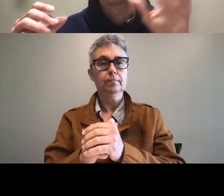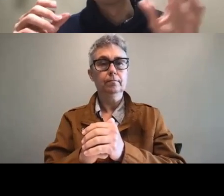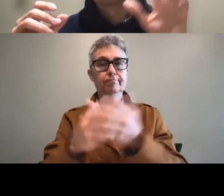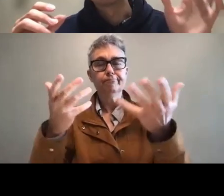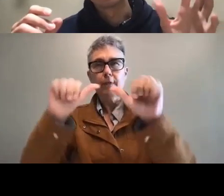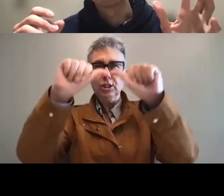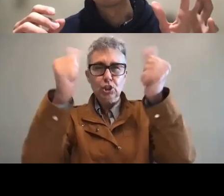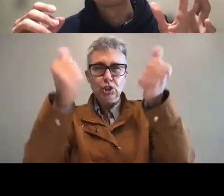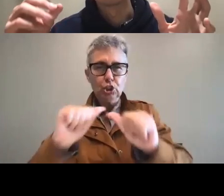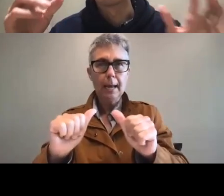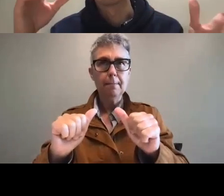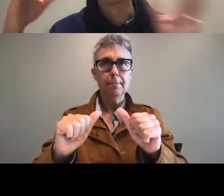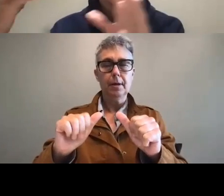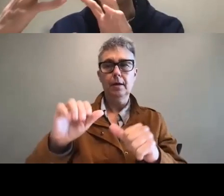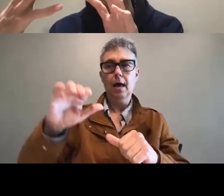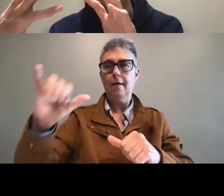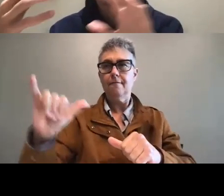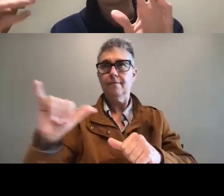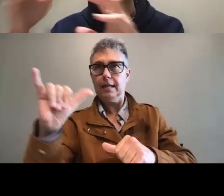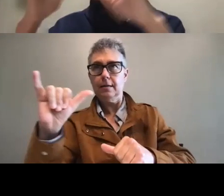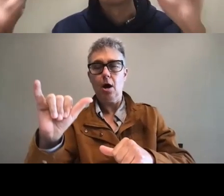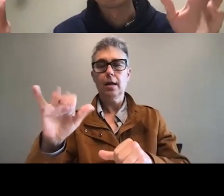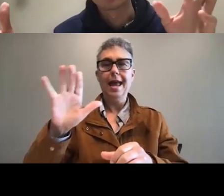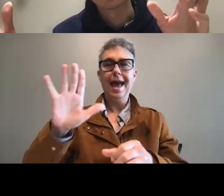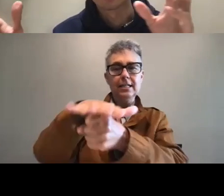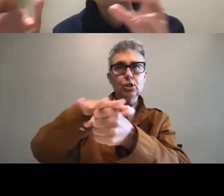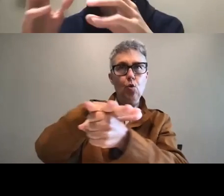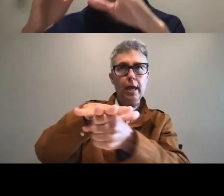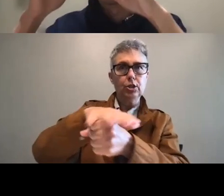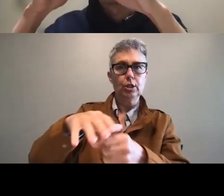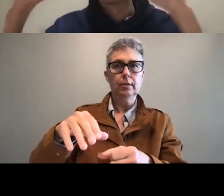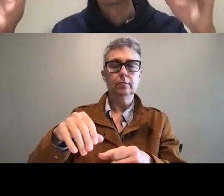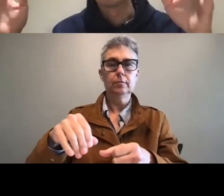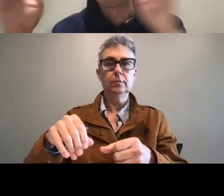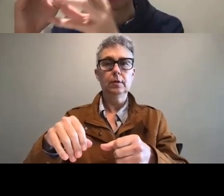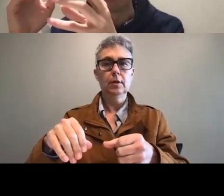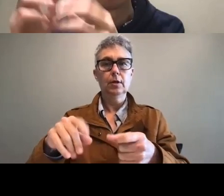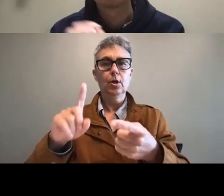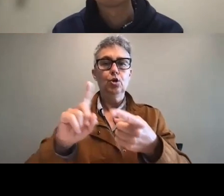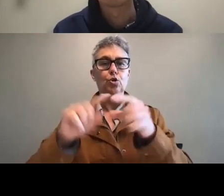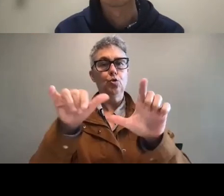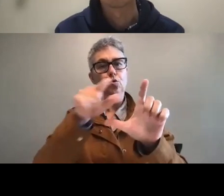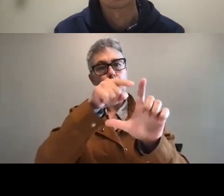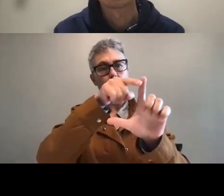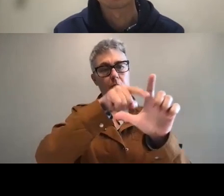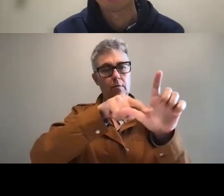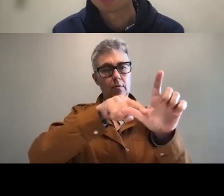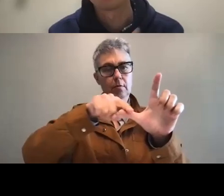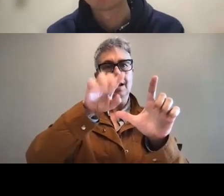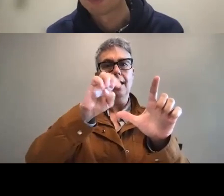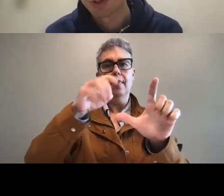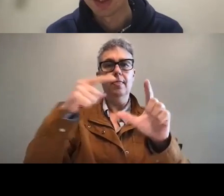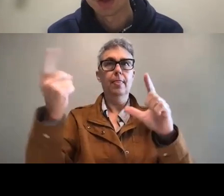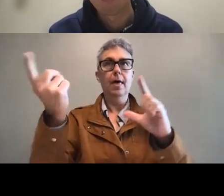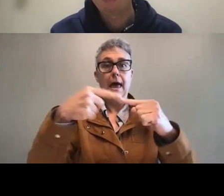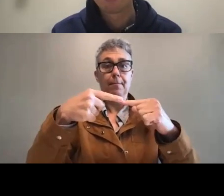the shape of this antibody and how it's located inside of this antigen epitope. So that's also part